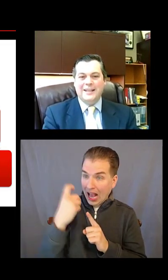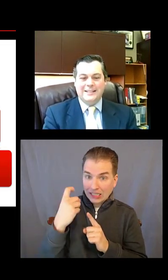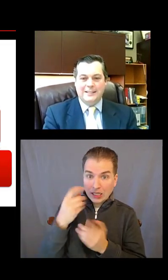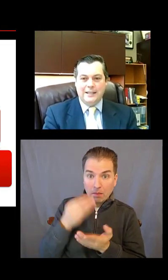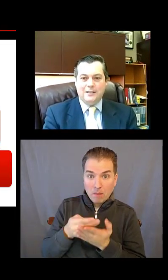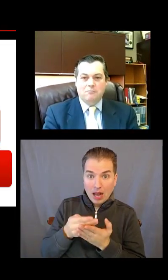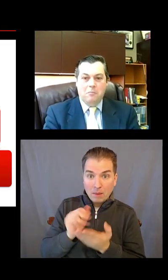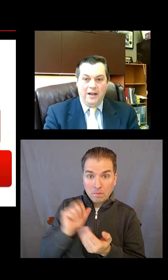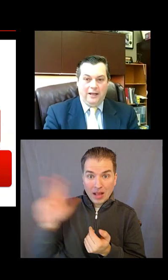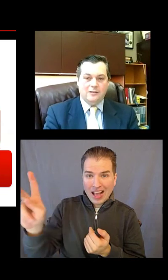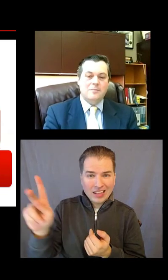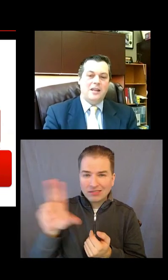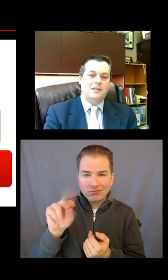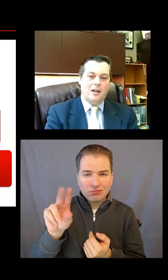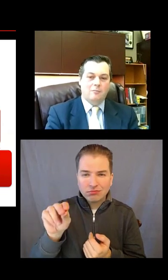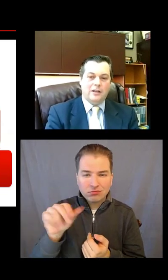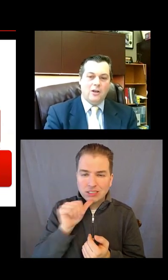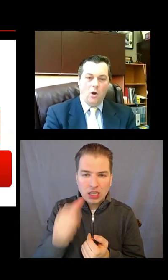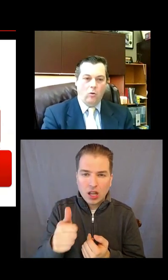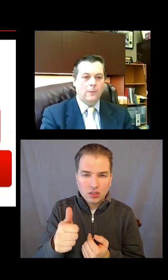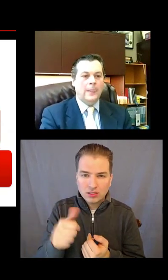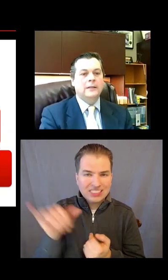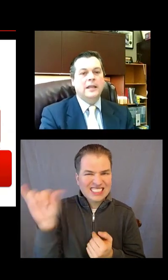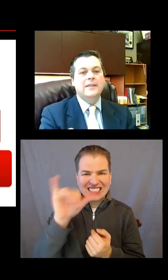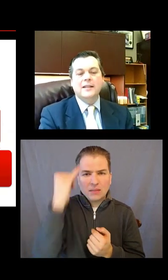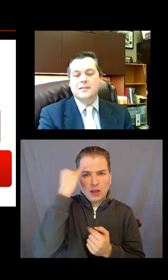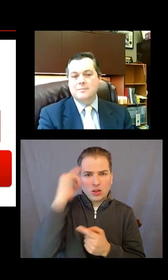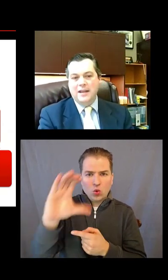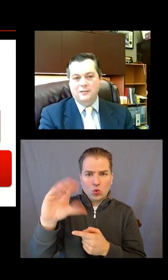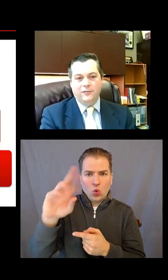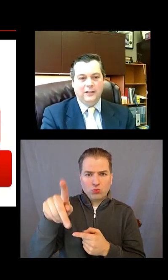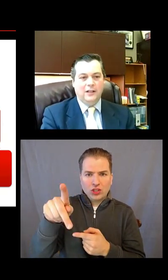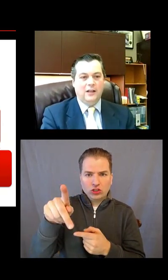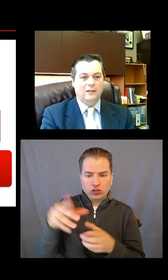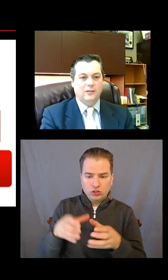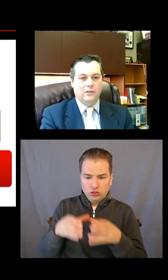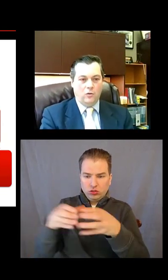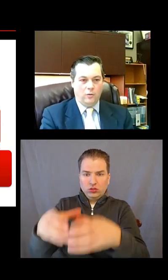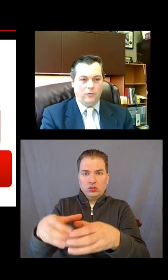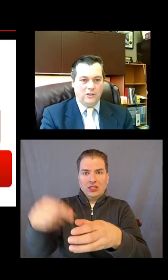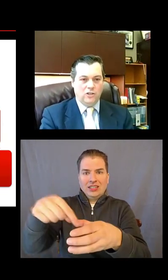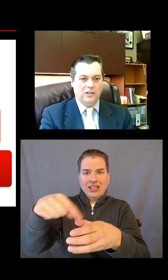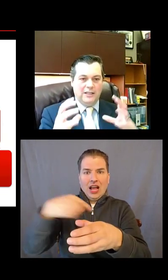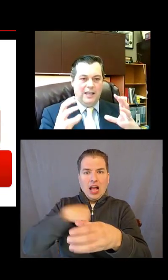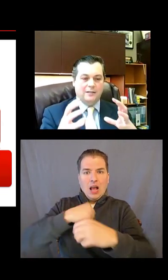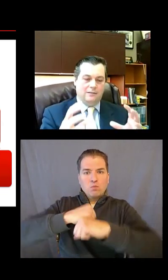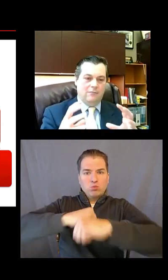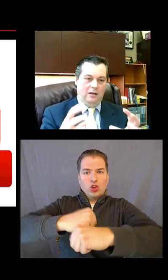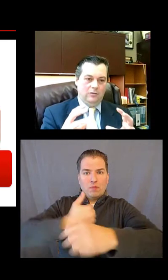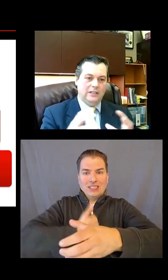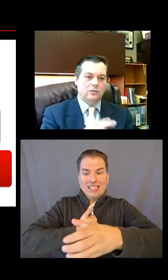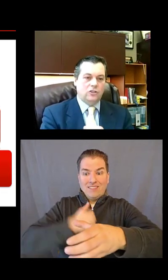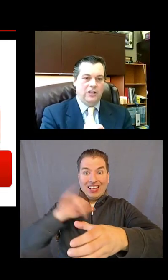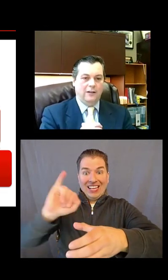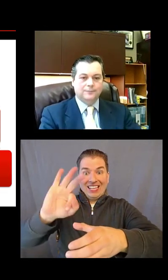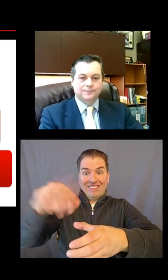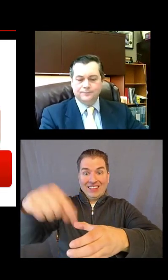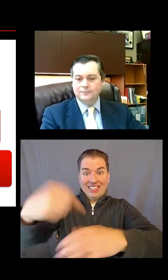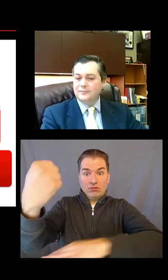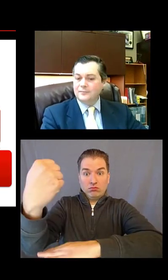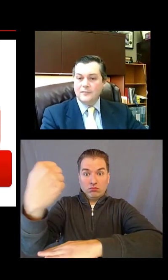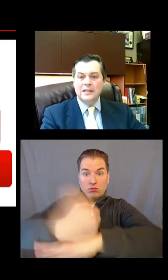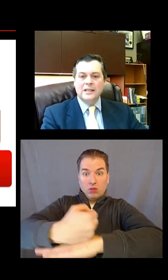shareholder and seek money to make the company whole. And that's the benefit of the corporation. It's that legal